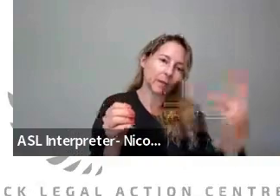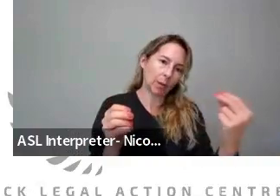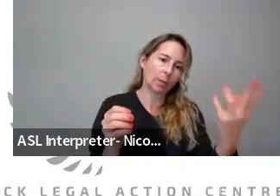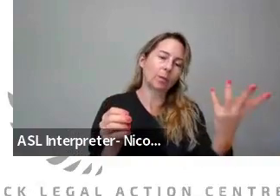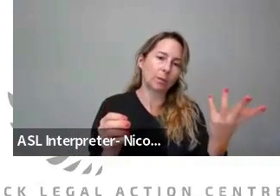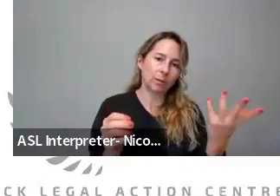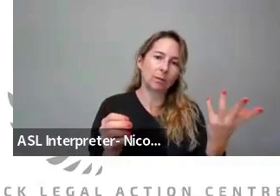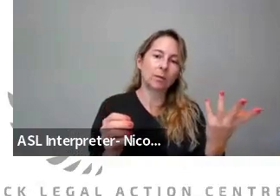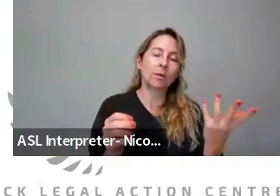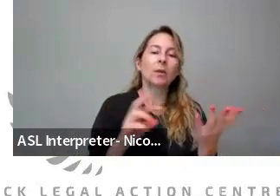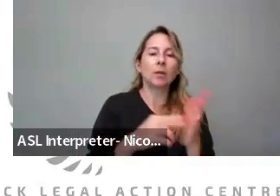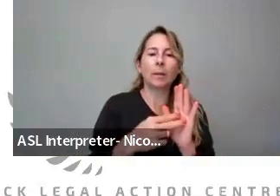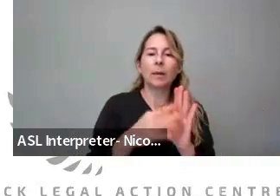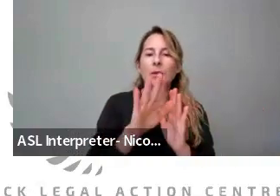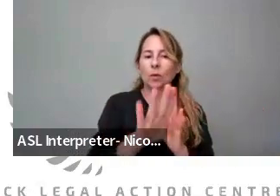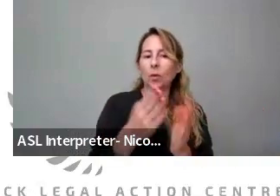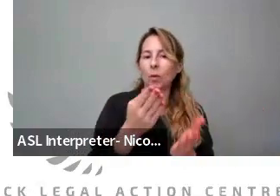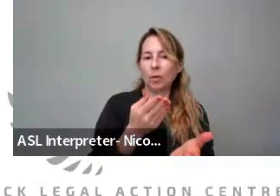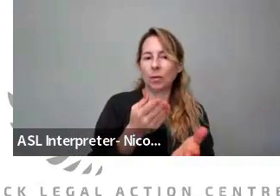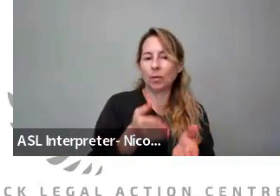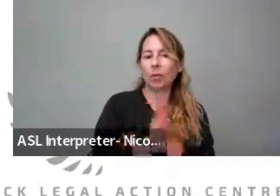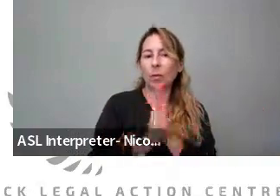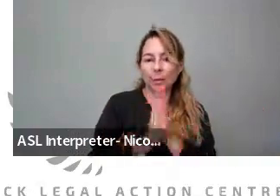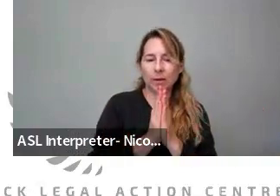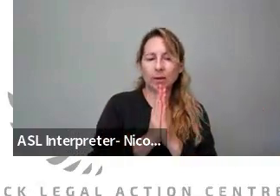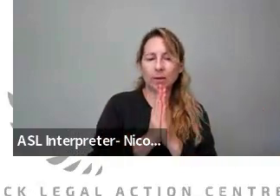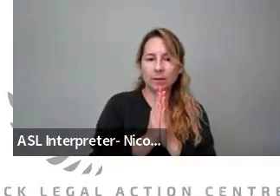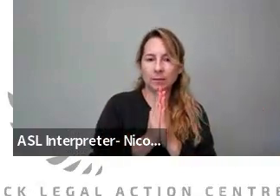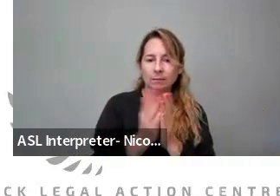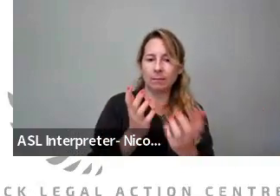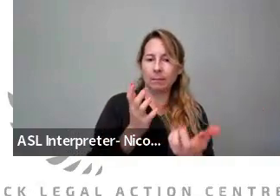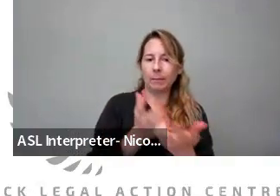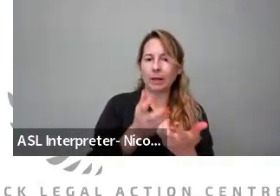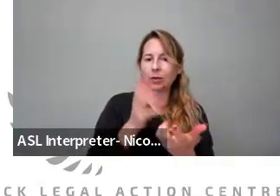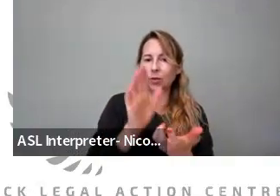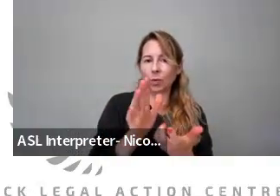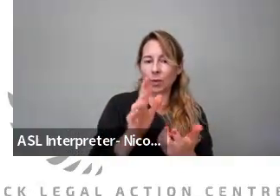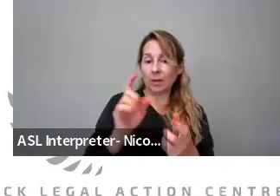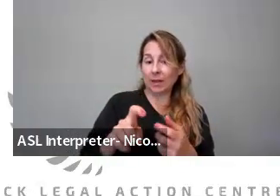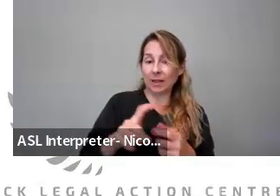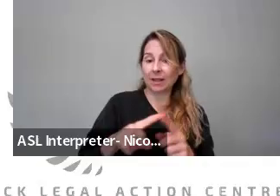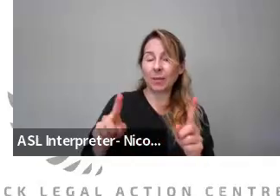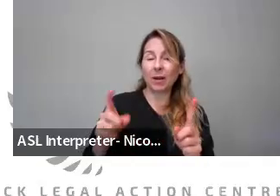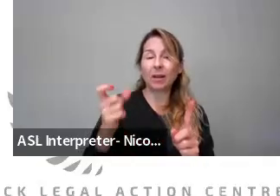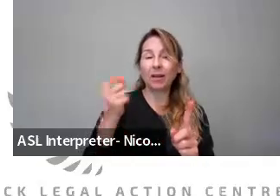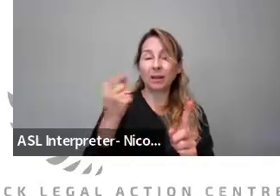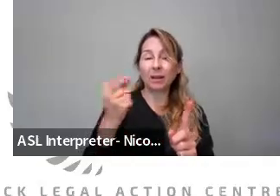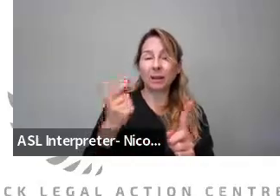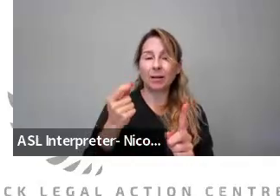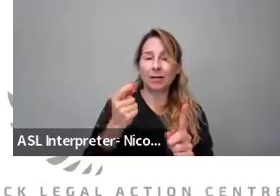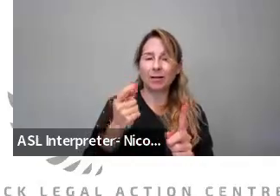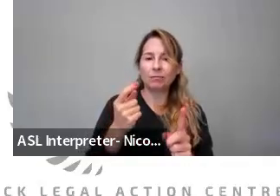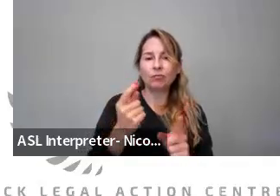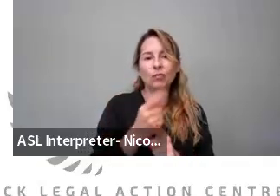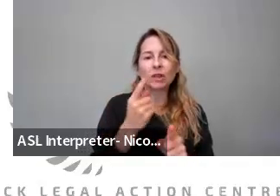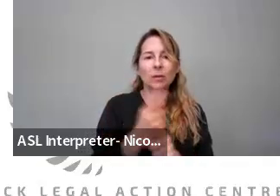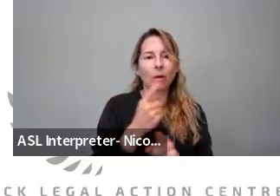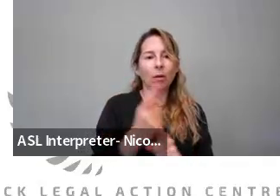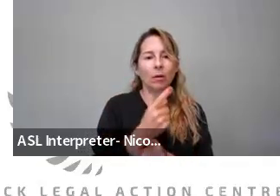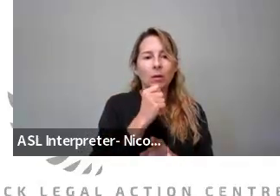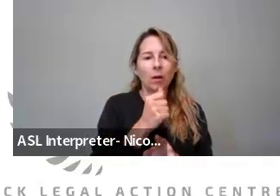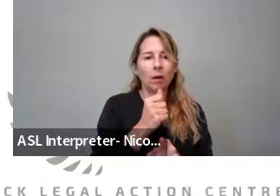request, you want to make sure that it meets your needs, but it is reasonable, quote unquote, or not unduly